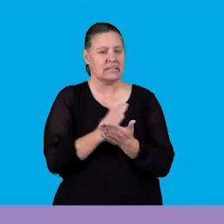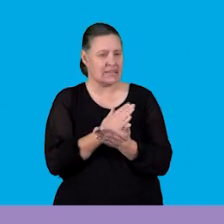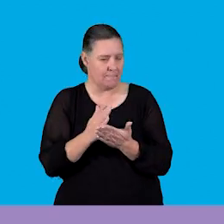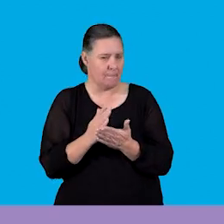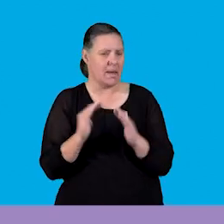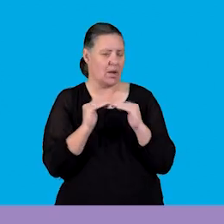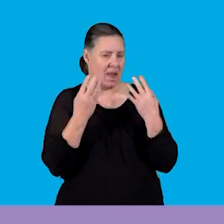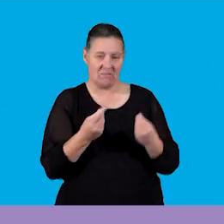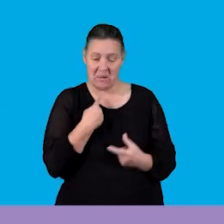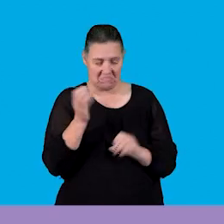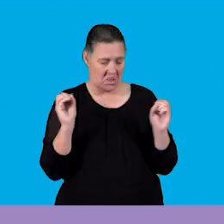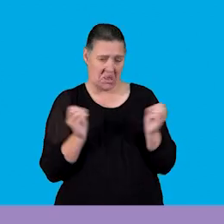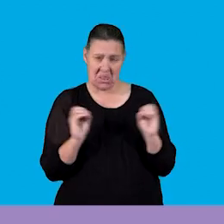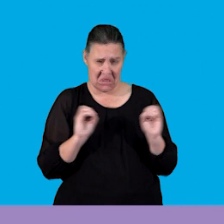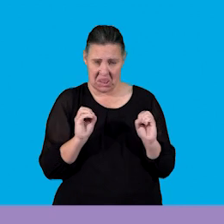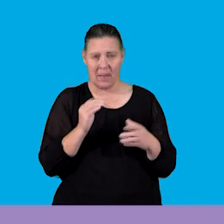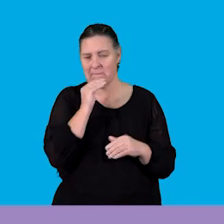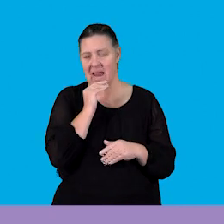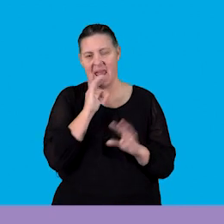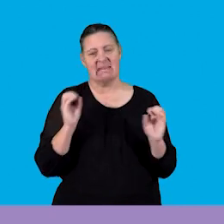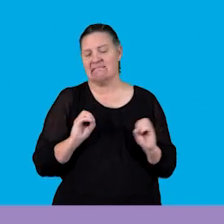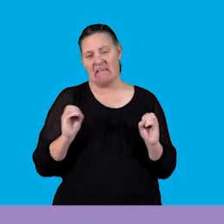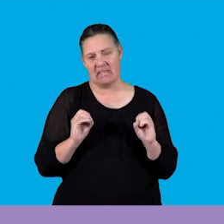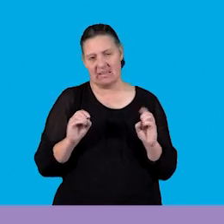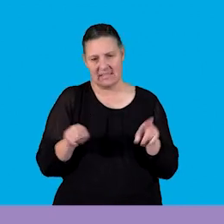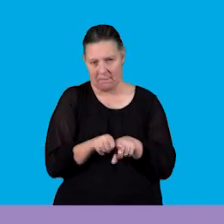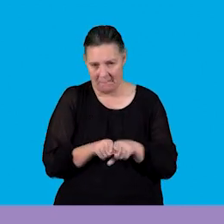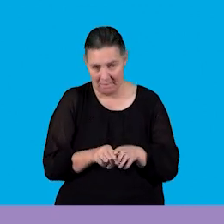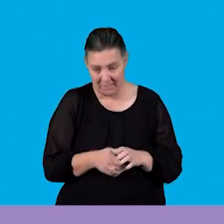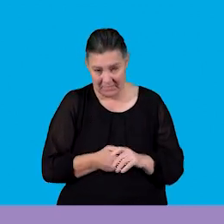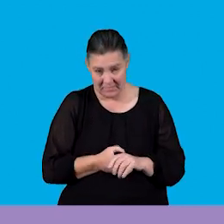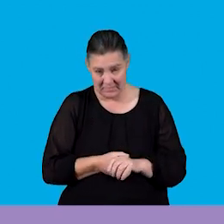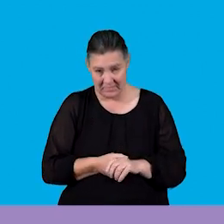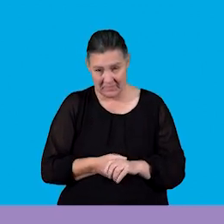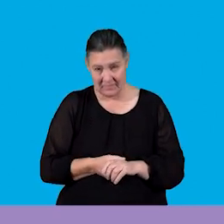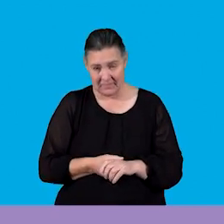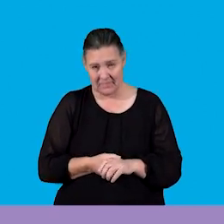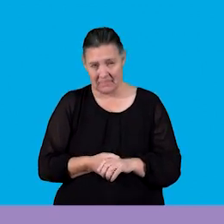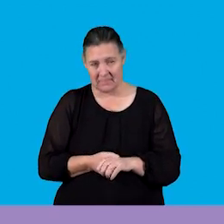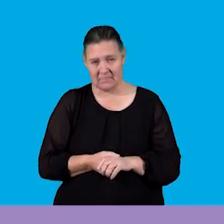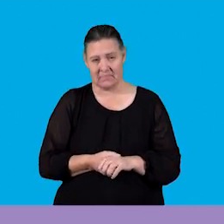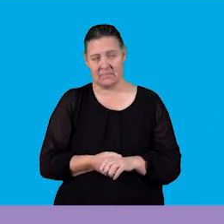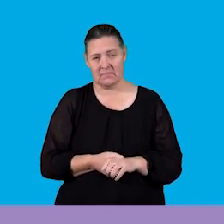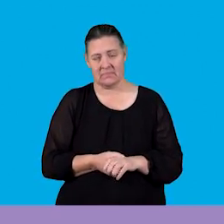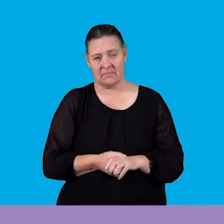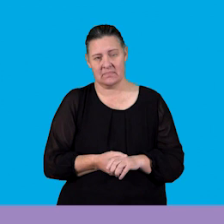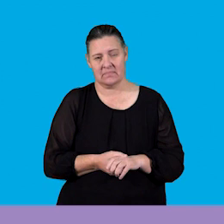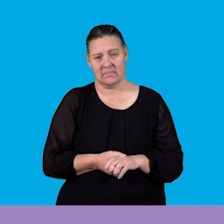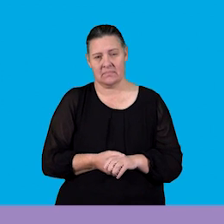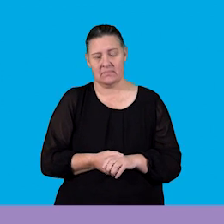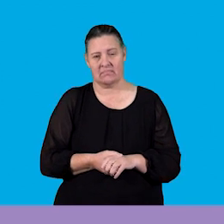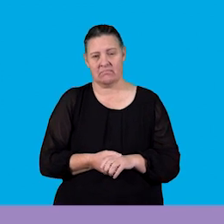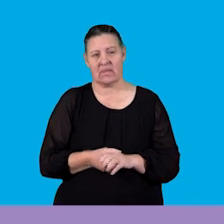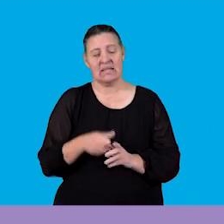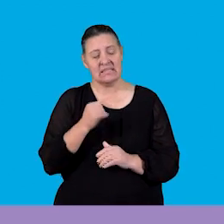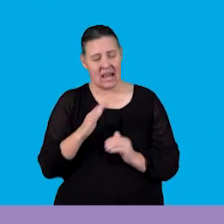our statement that certain sides are equal. So since as well that is not there, or that is not shown to us, that means that none of the